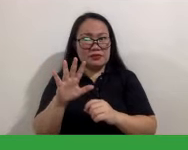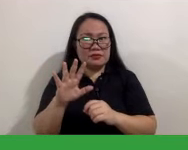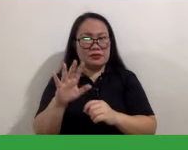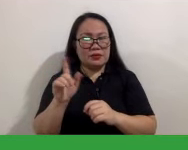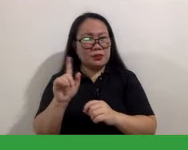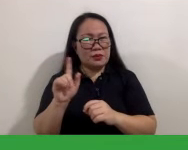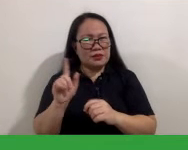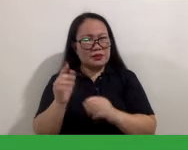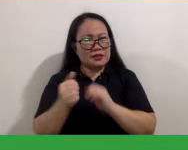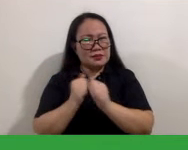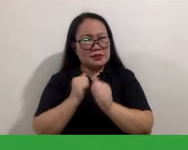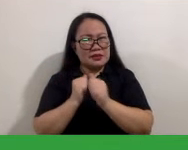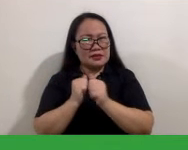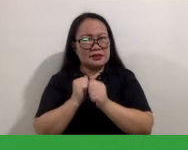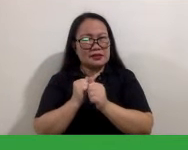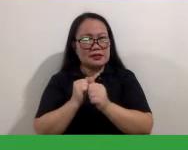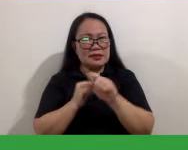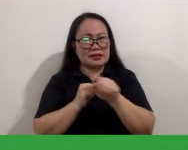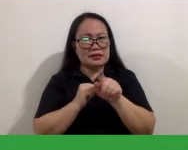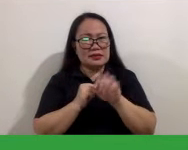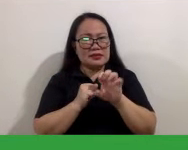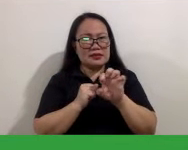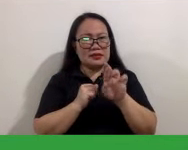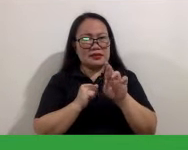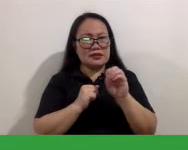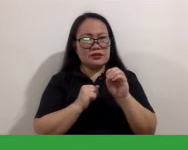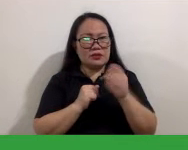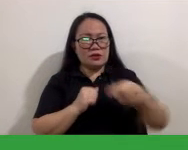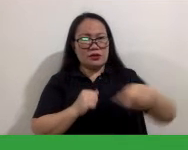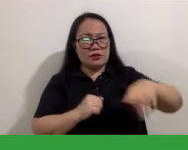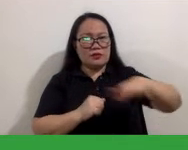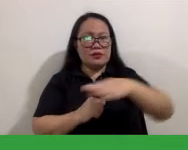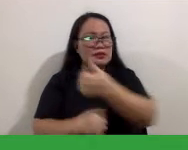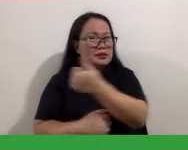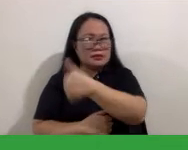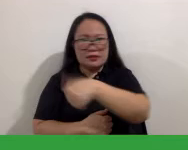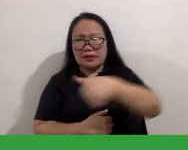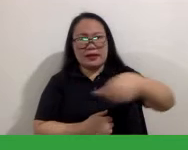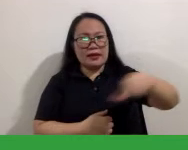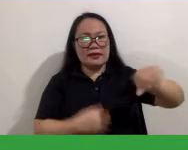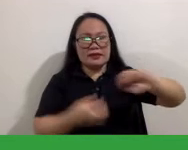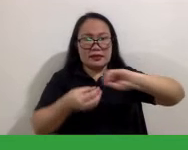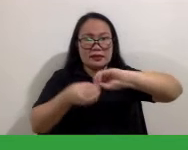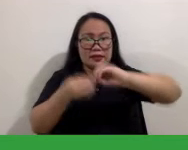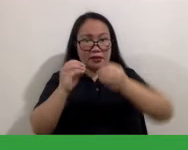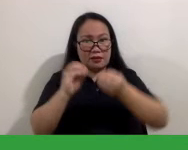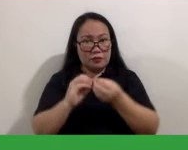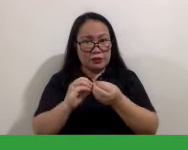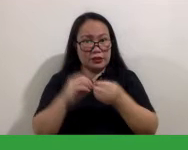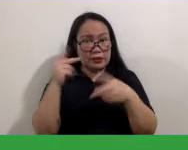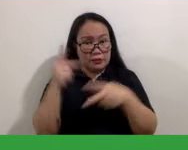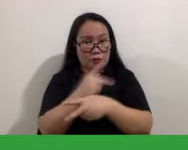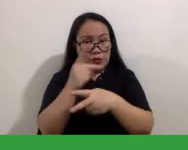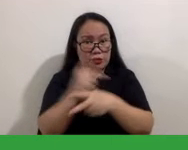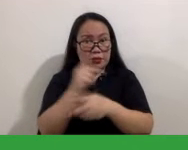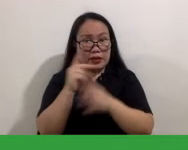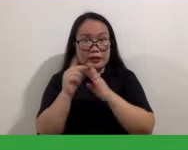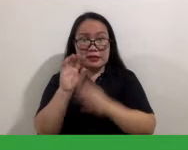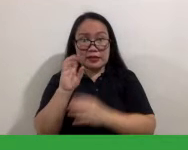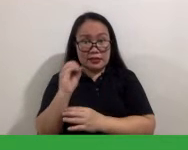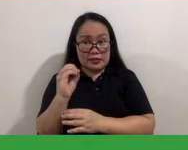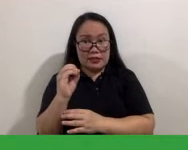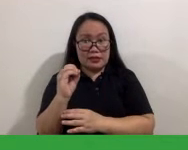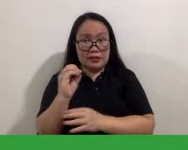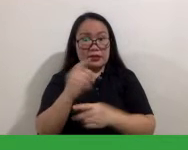still 0. So, anong gustong sabihin nito ng zero property? Na kahit anong number ang